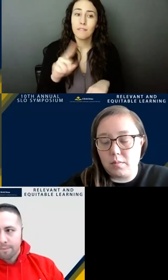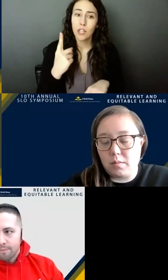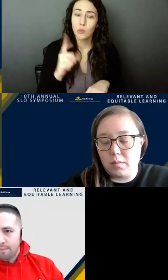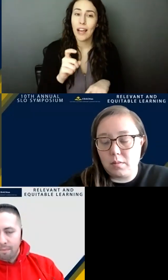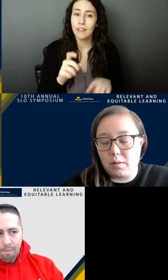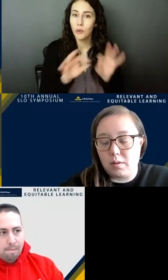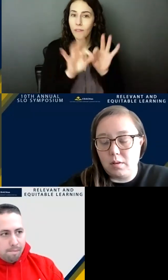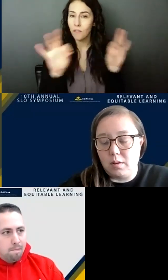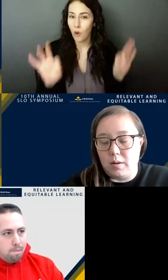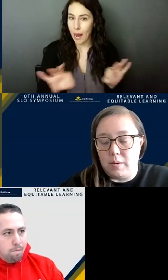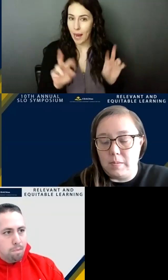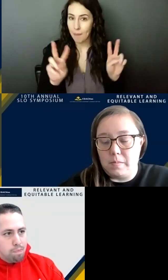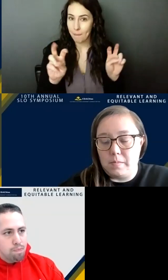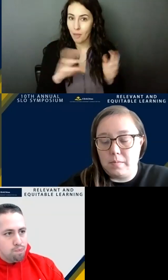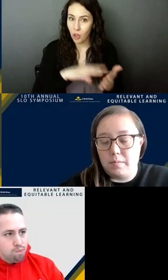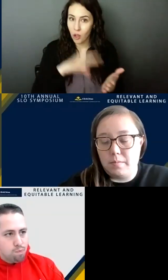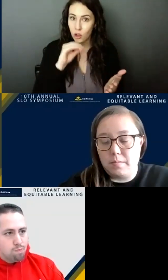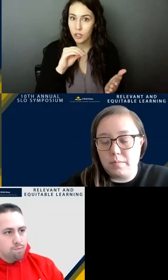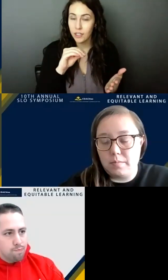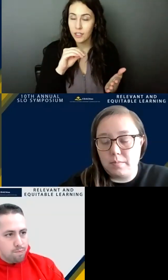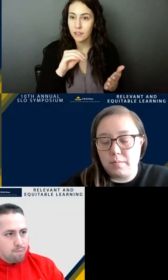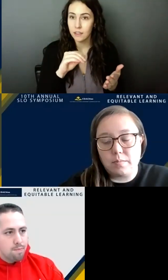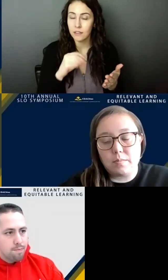all the time about how